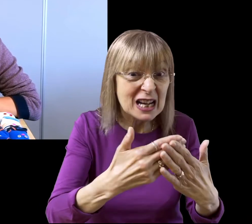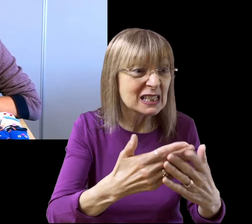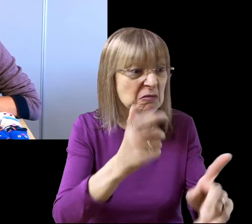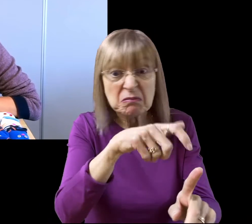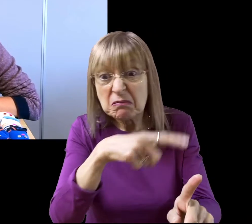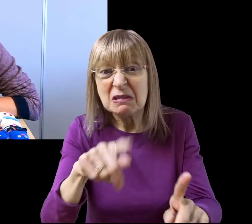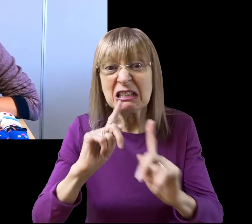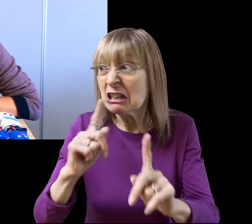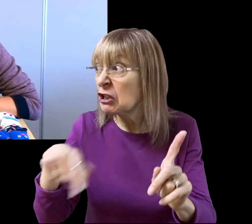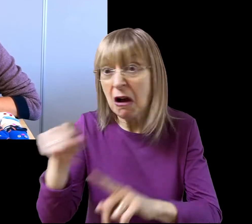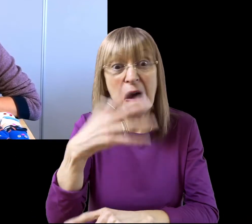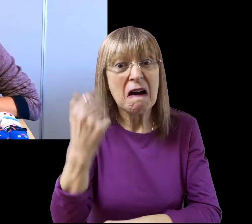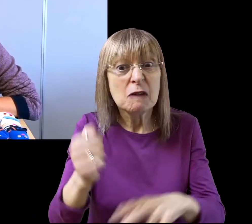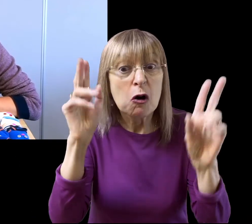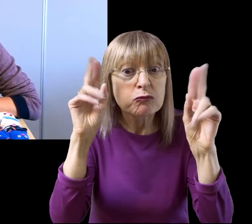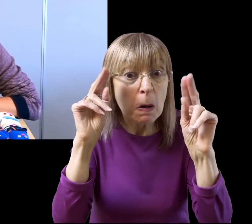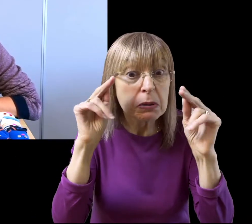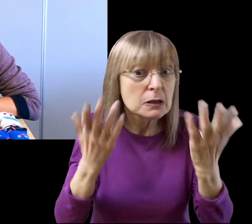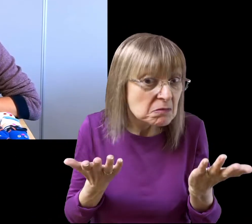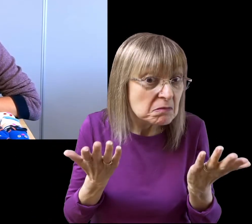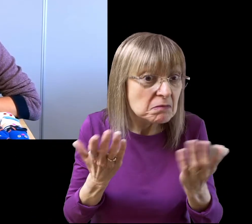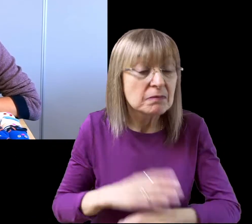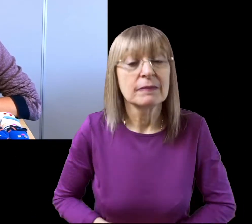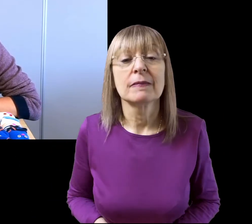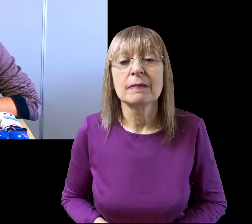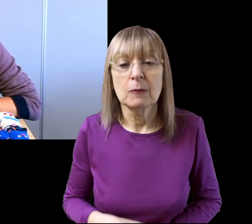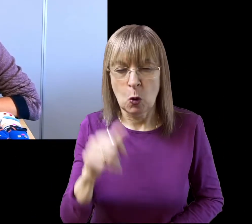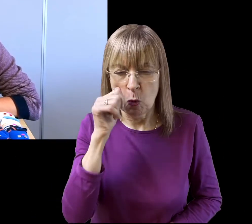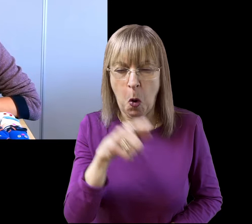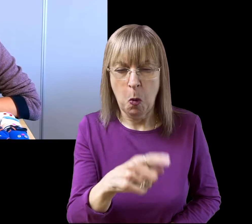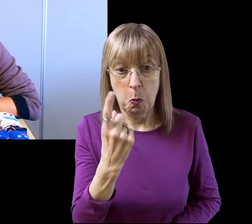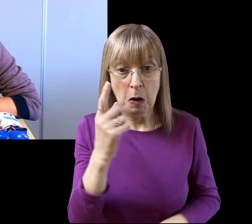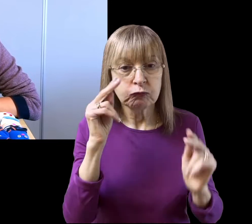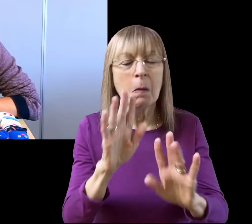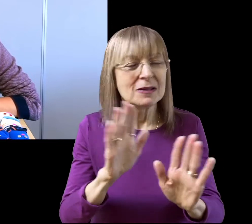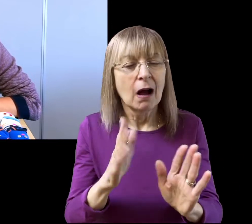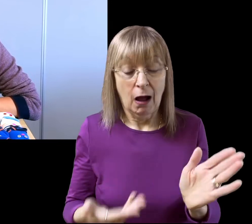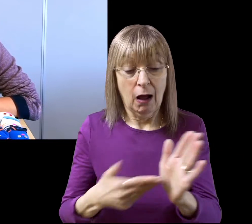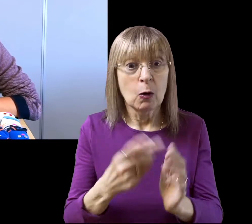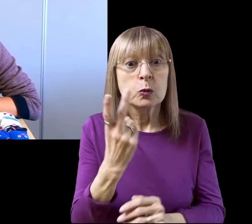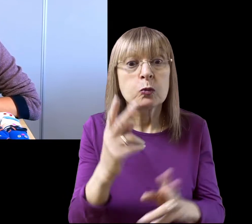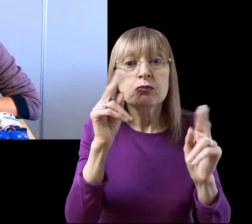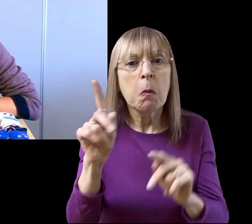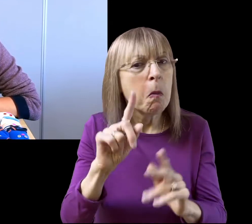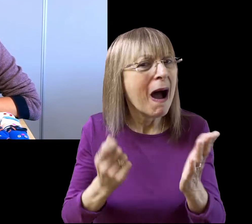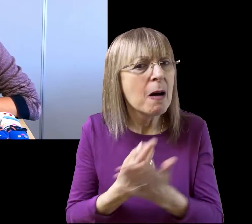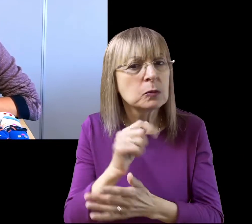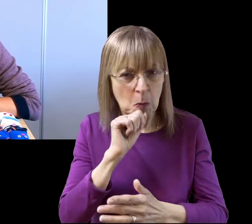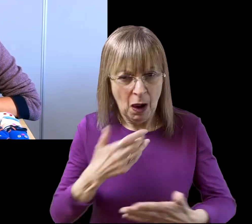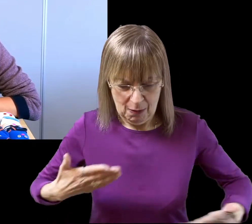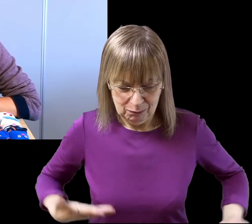that is you pupils or the teacher, will know that if you have more than one, what they do is they breed,